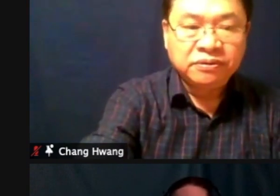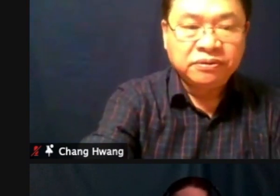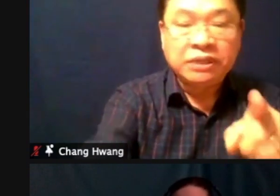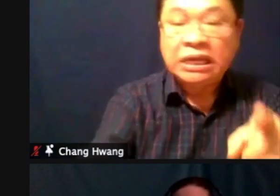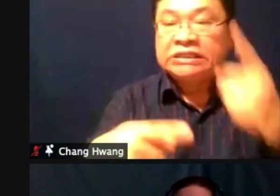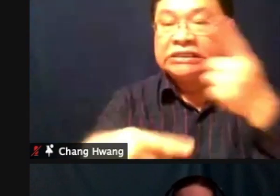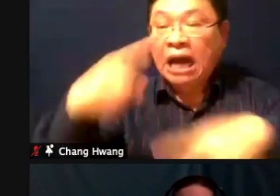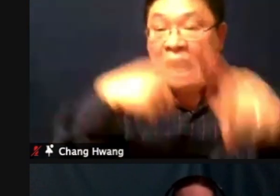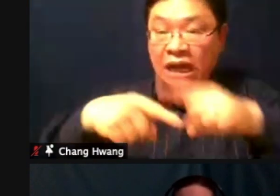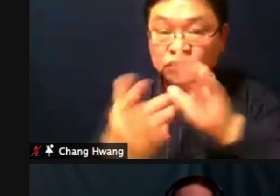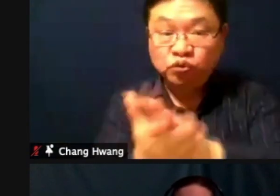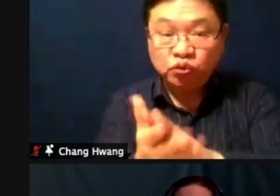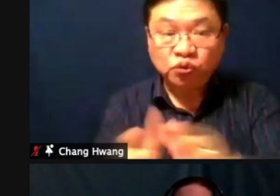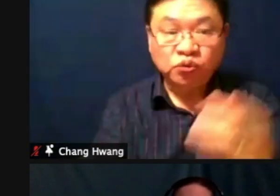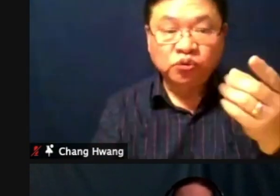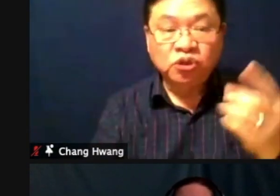but there are many.